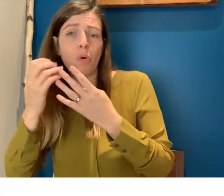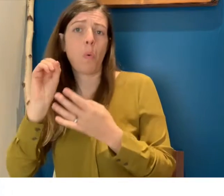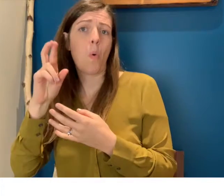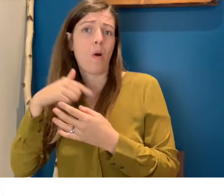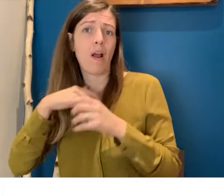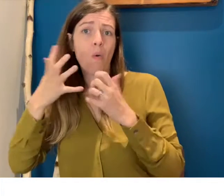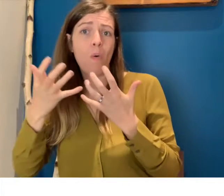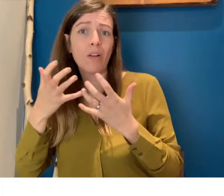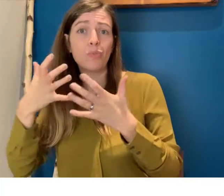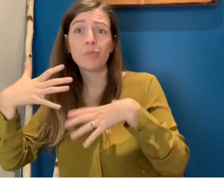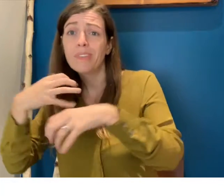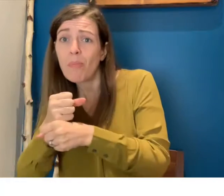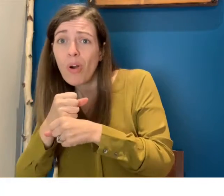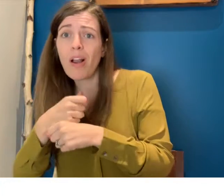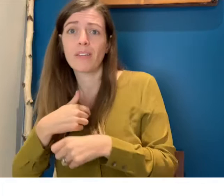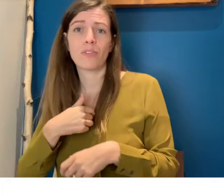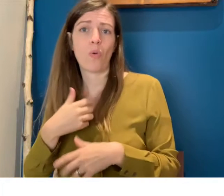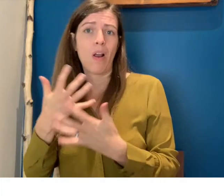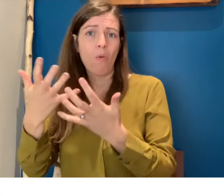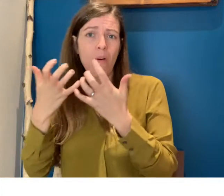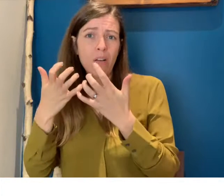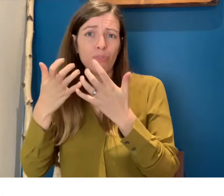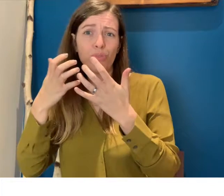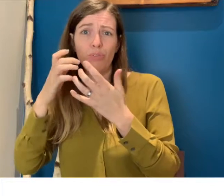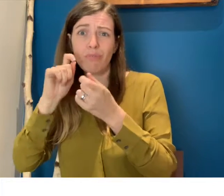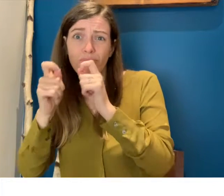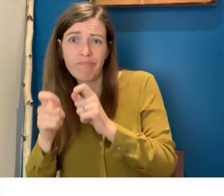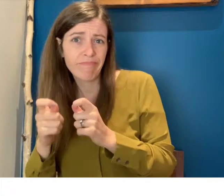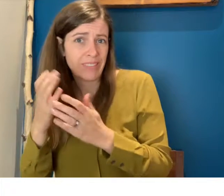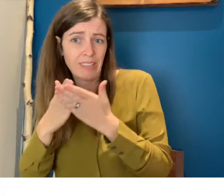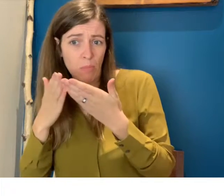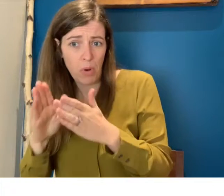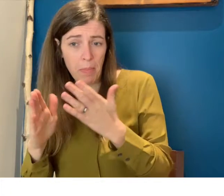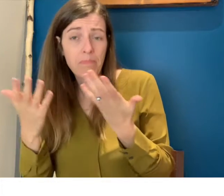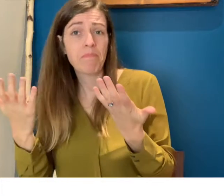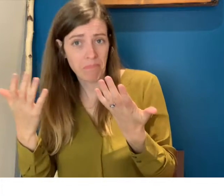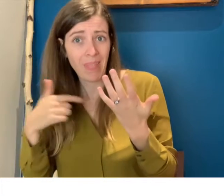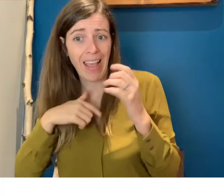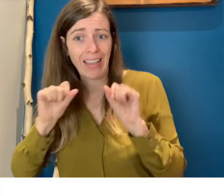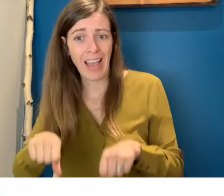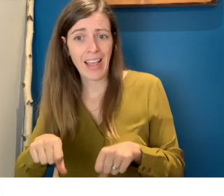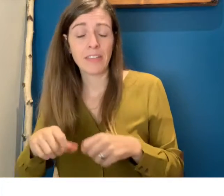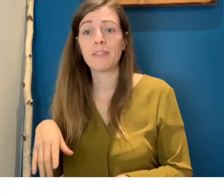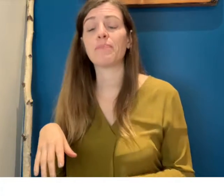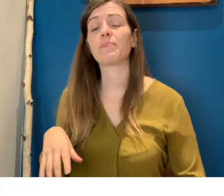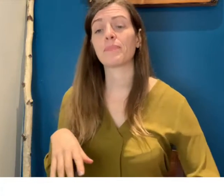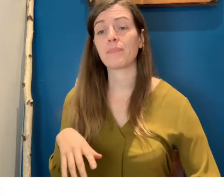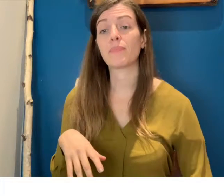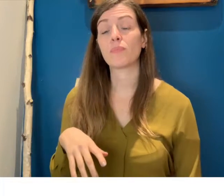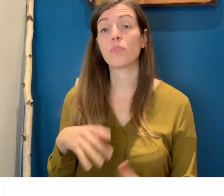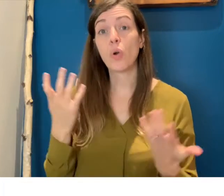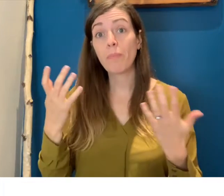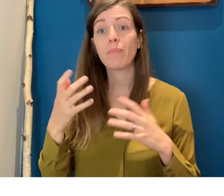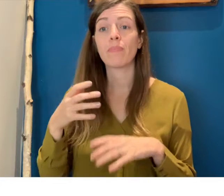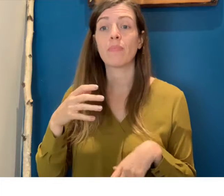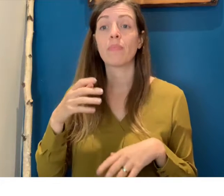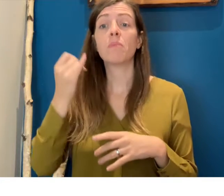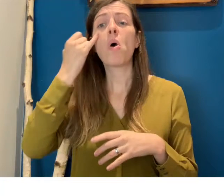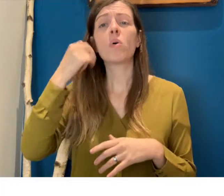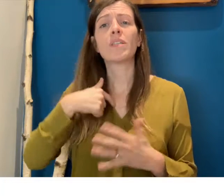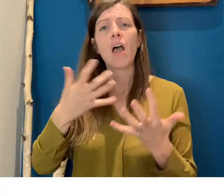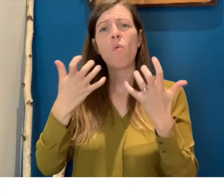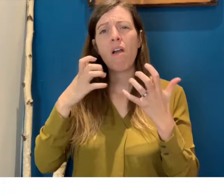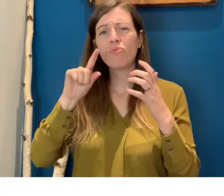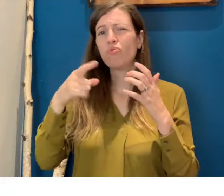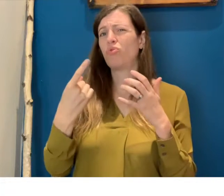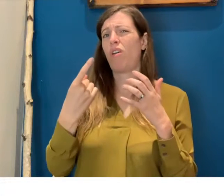which I've installed here, and you could then pass it through a pipe and filter it or summarize it or do all kinds of different things. The